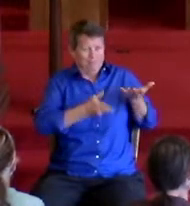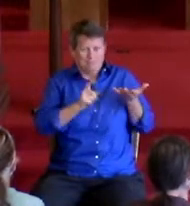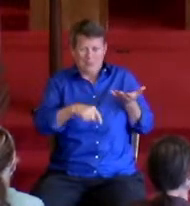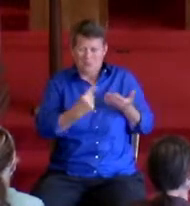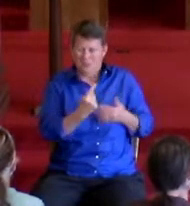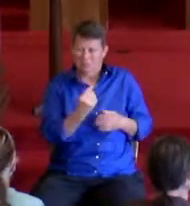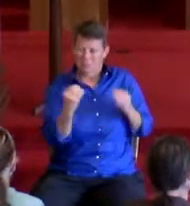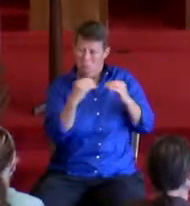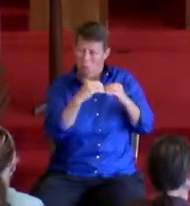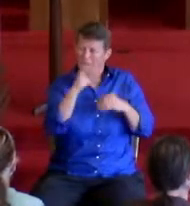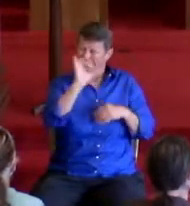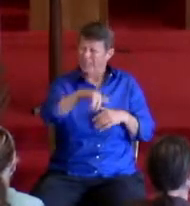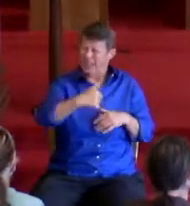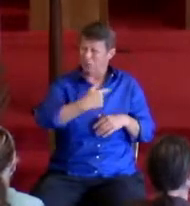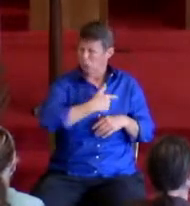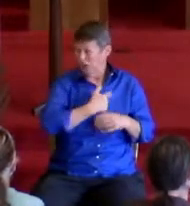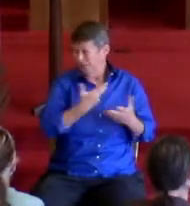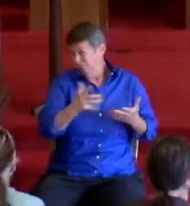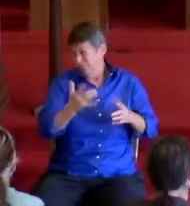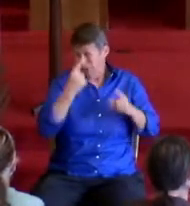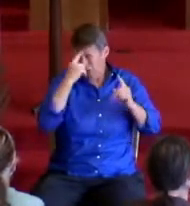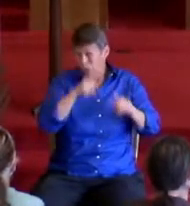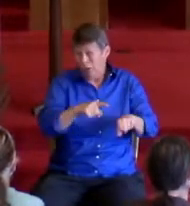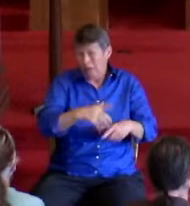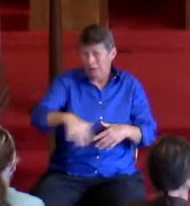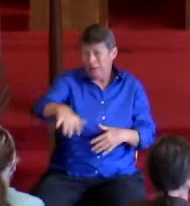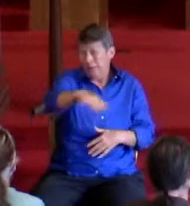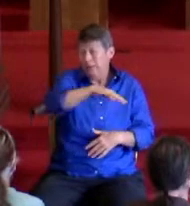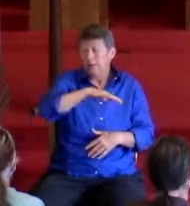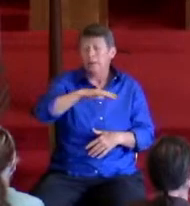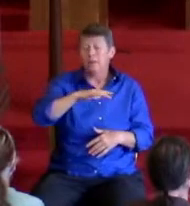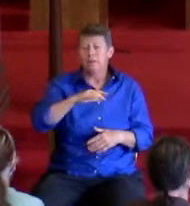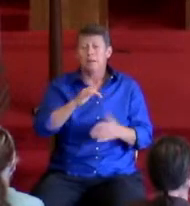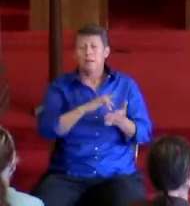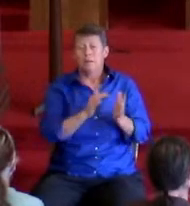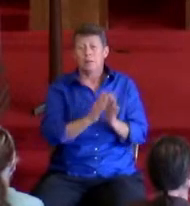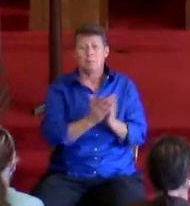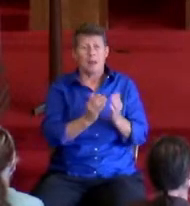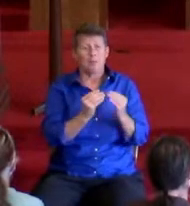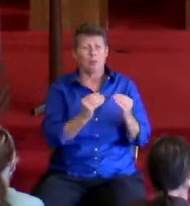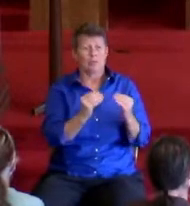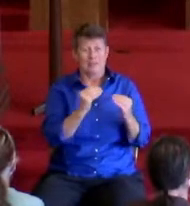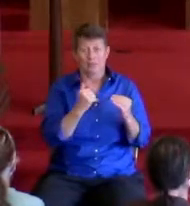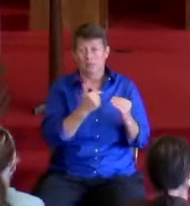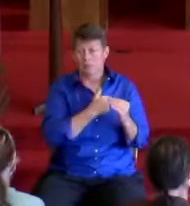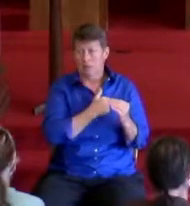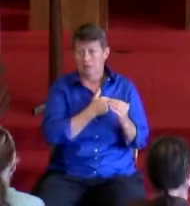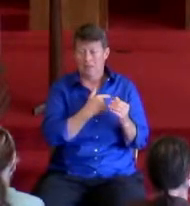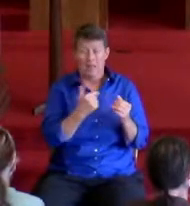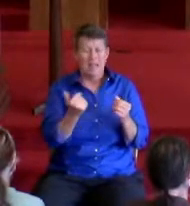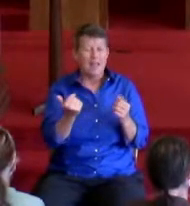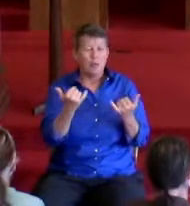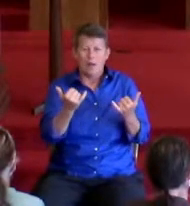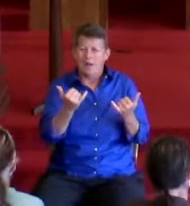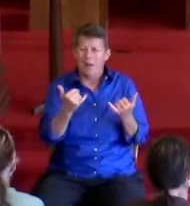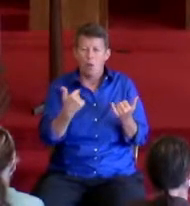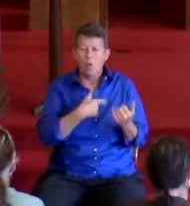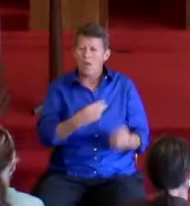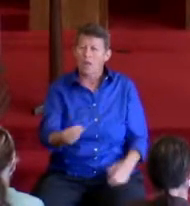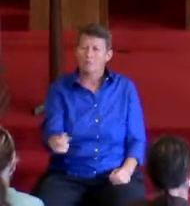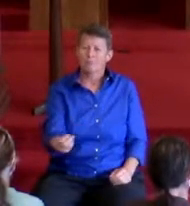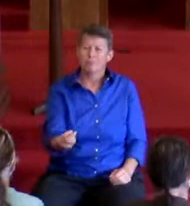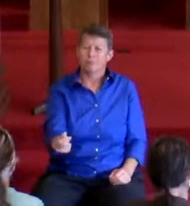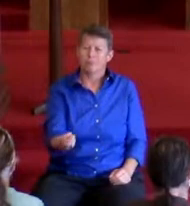One of the best things the Bible teaches is that in our age of instant everything, we are part